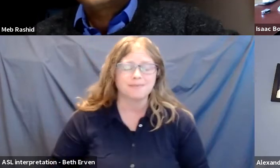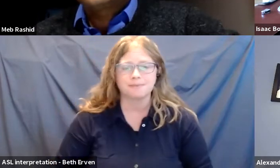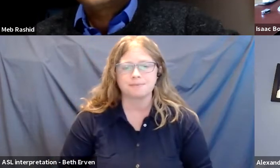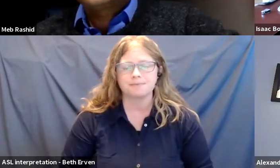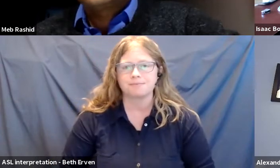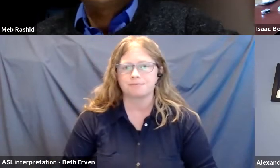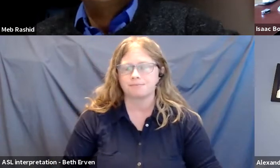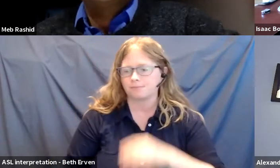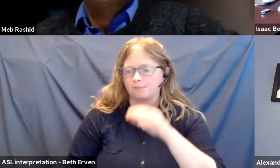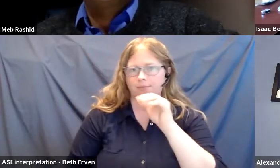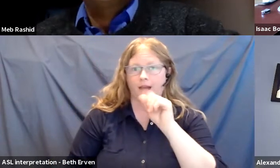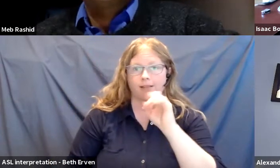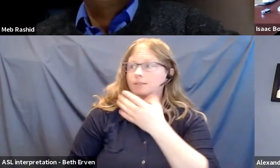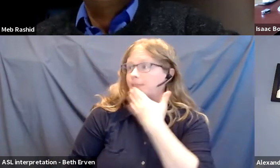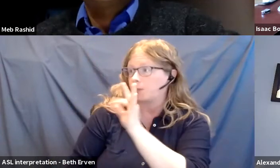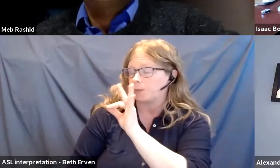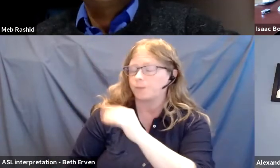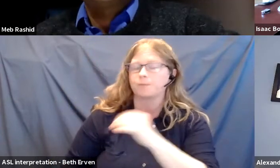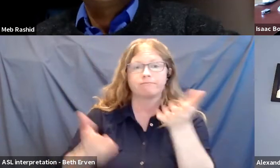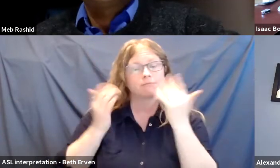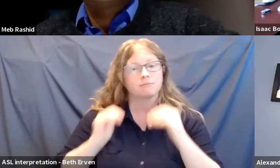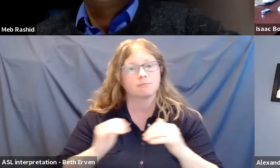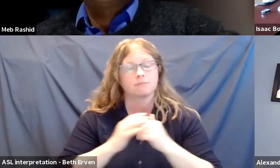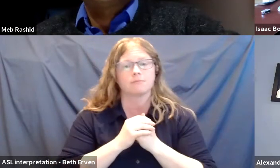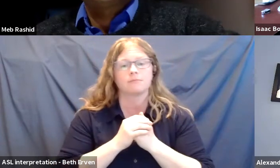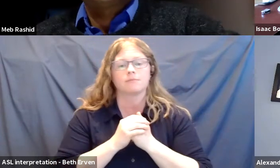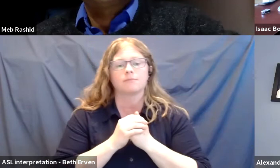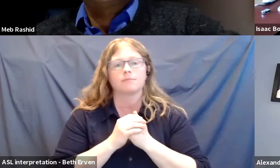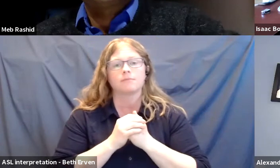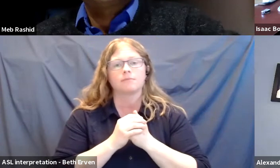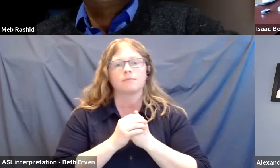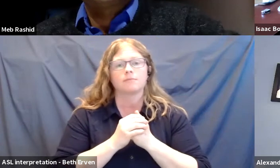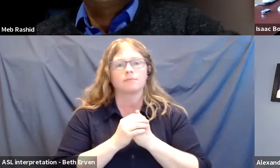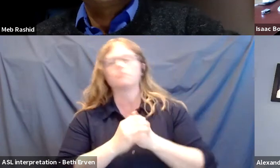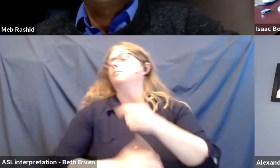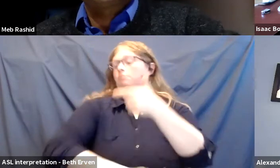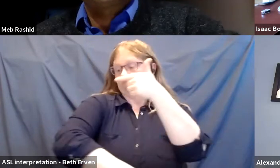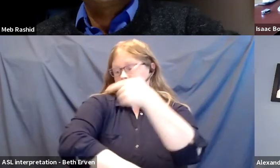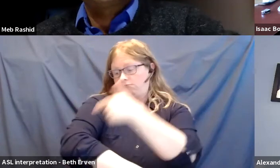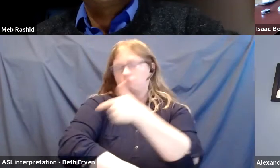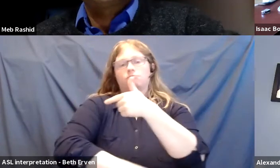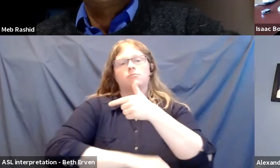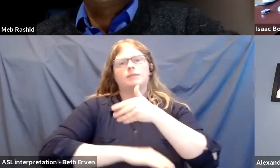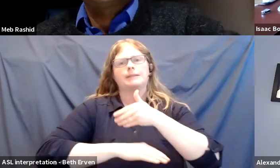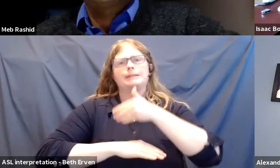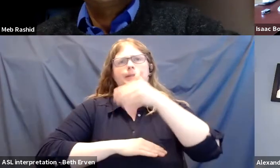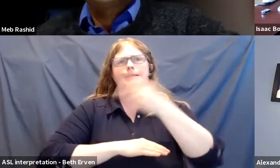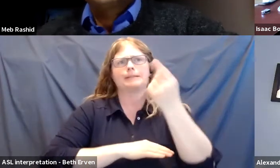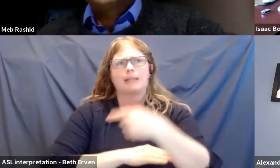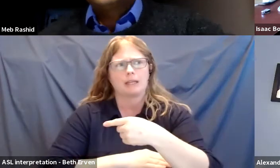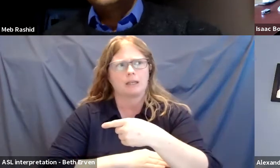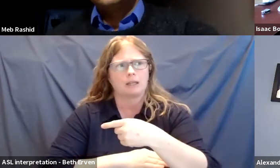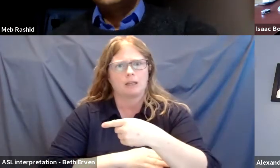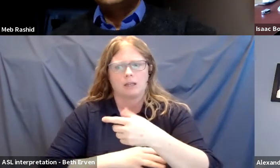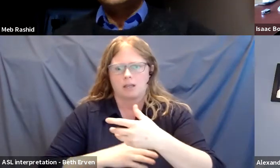Perfect. Next question. What if a reaction appears the next day or the day after? What are the next steps for